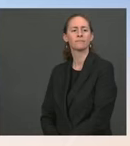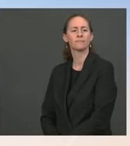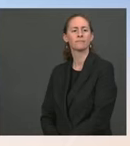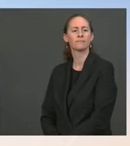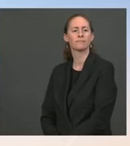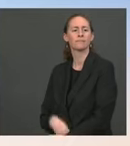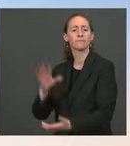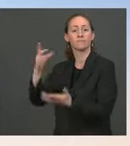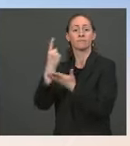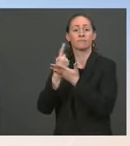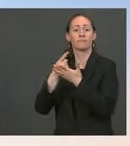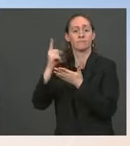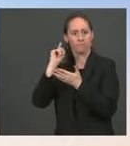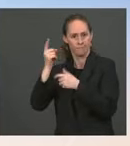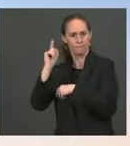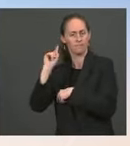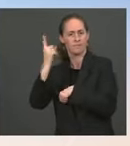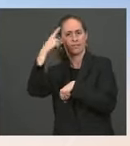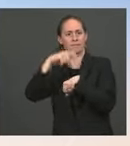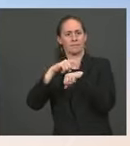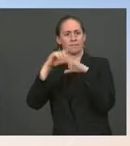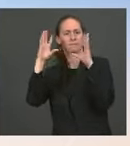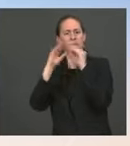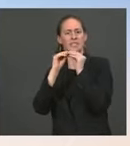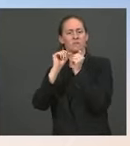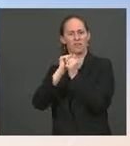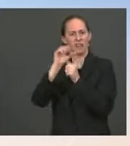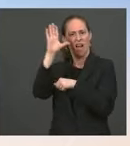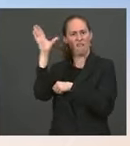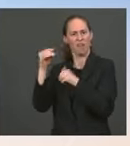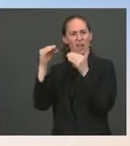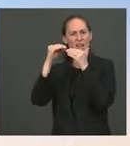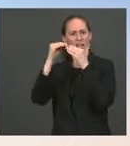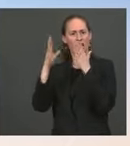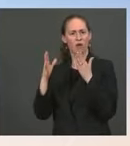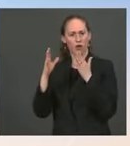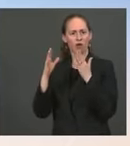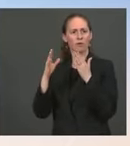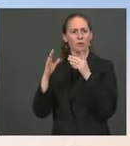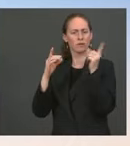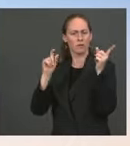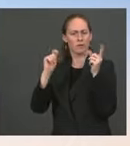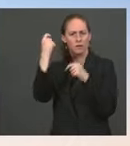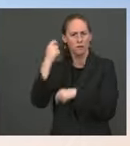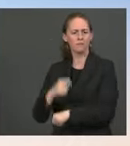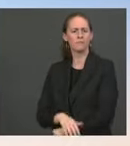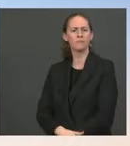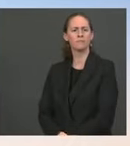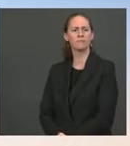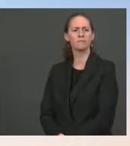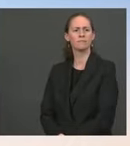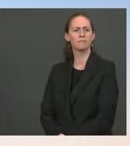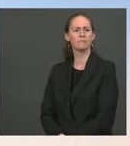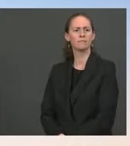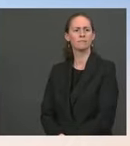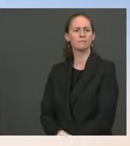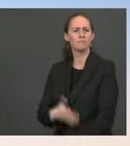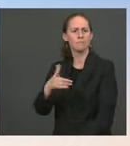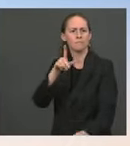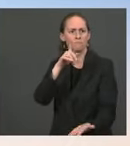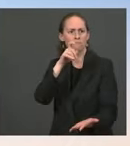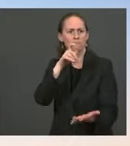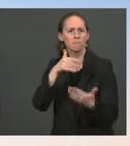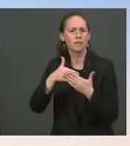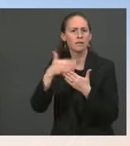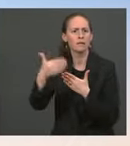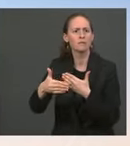Kenya, Uhuru Kenyatta. What were the major achievements, and who is the next African leader to visit the White